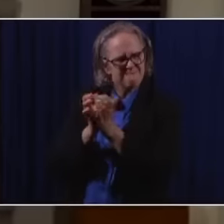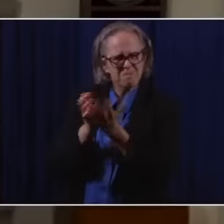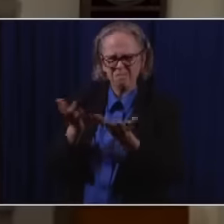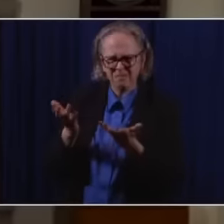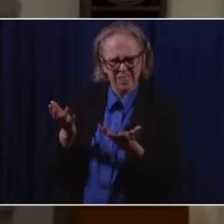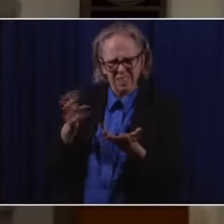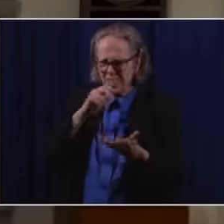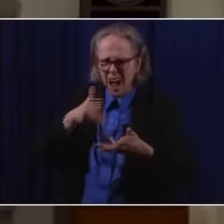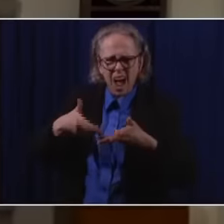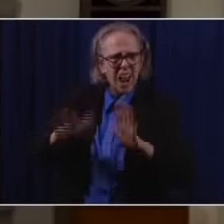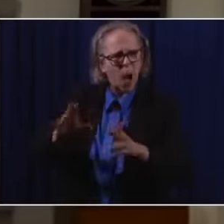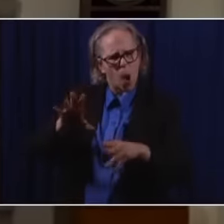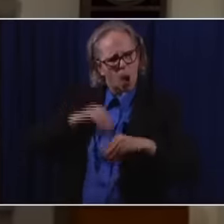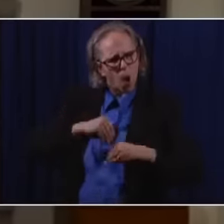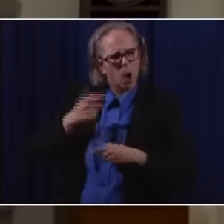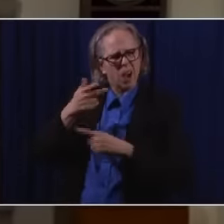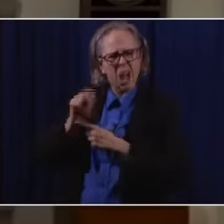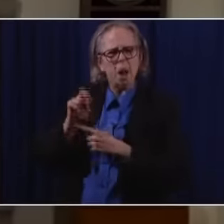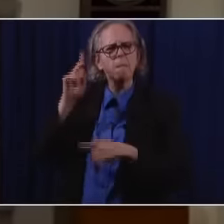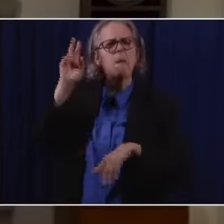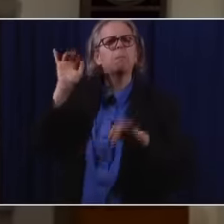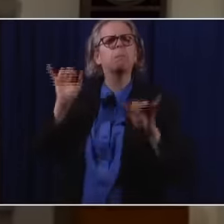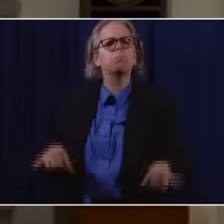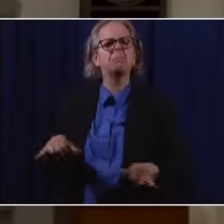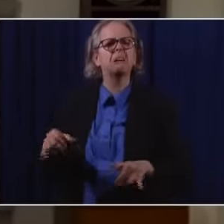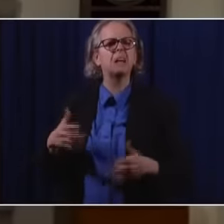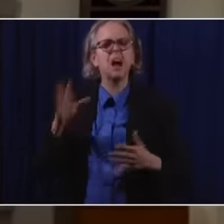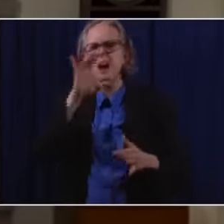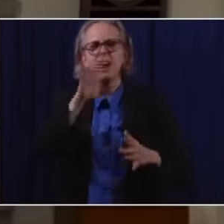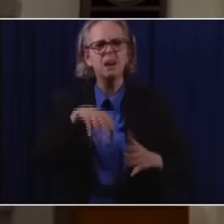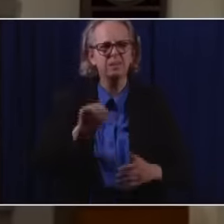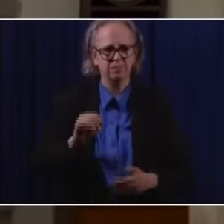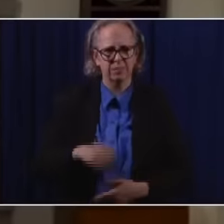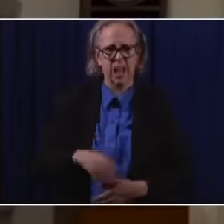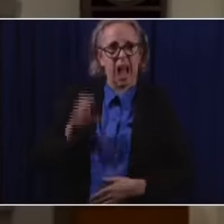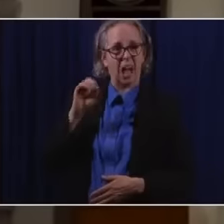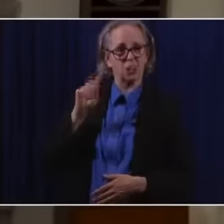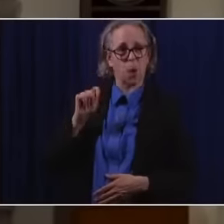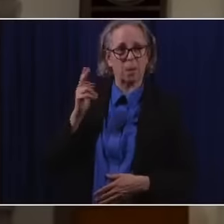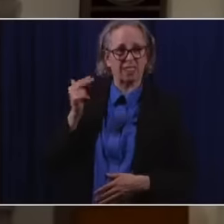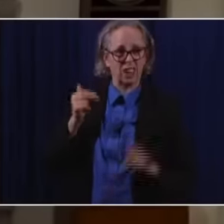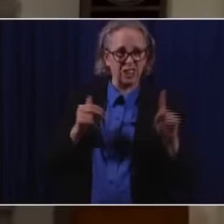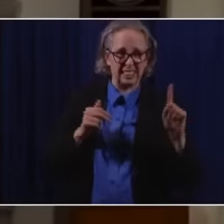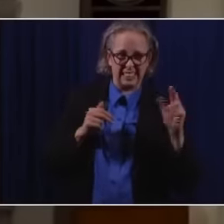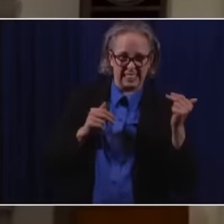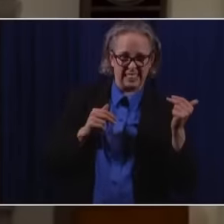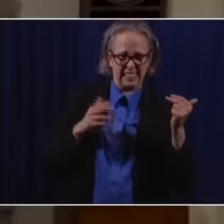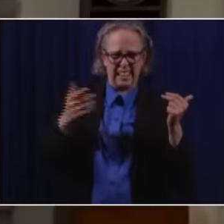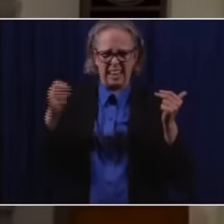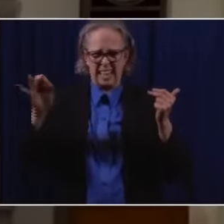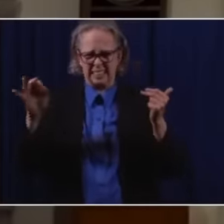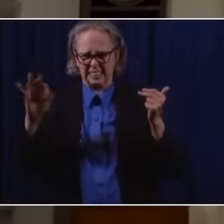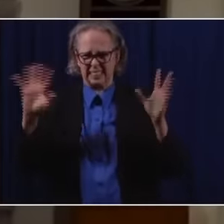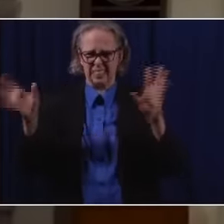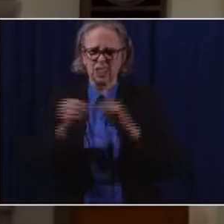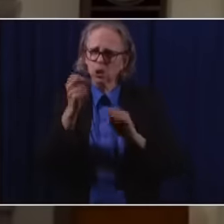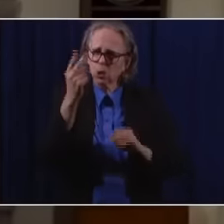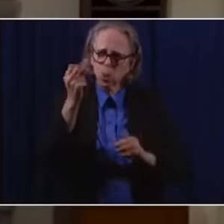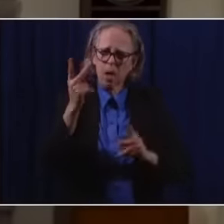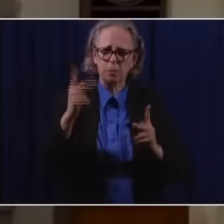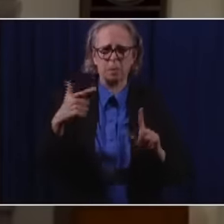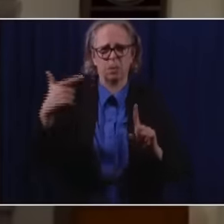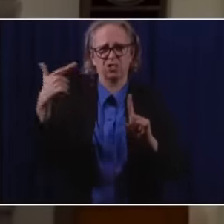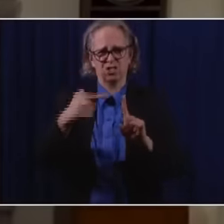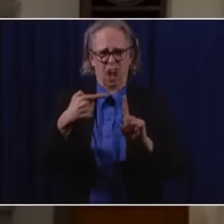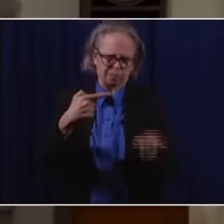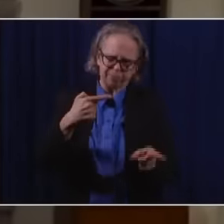guns. From October 13th to the 19th, at least a dozen people were shot and killed in Ohio. Another 24